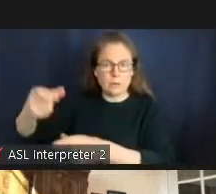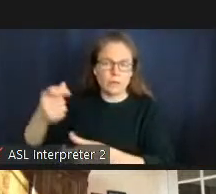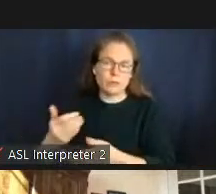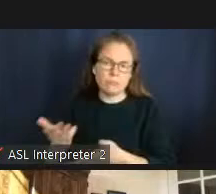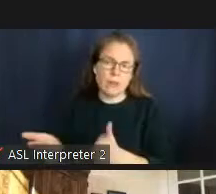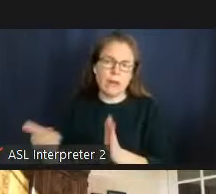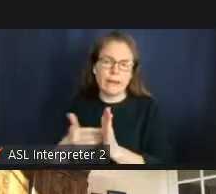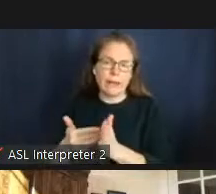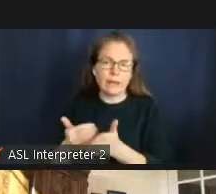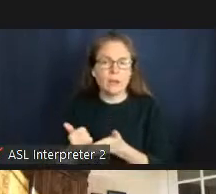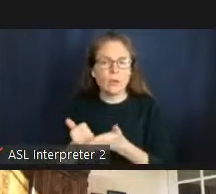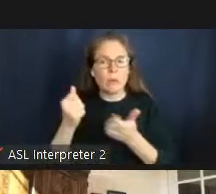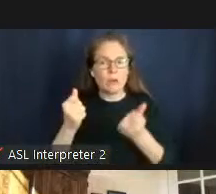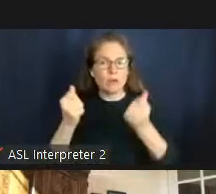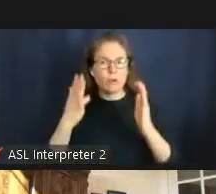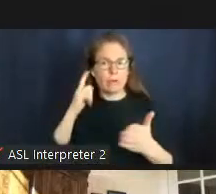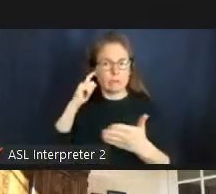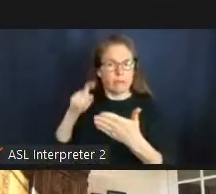be aware that there is a